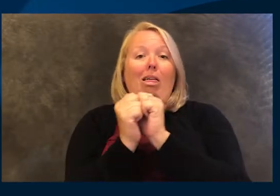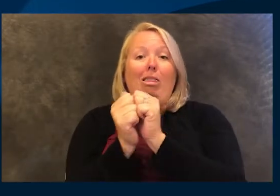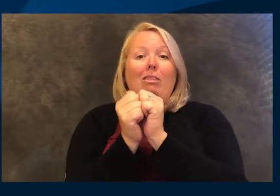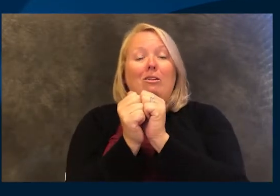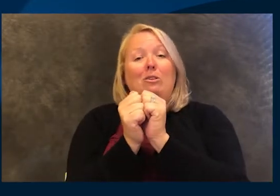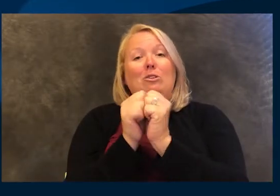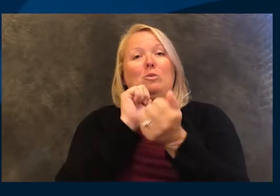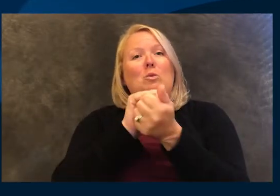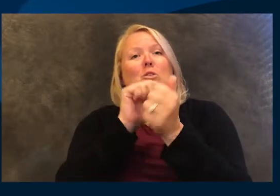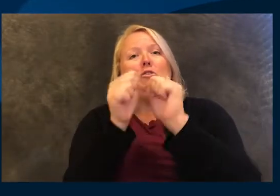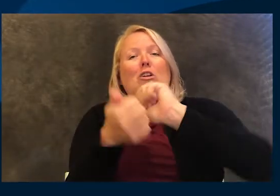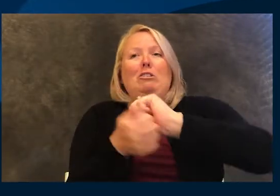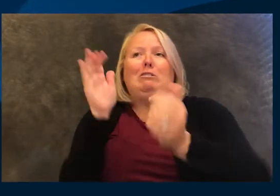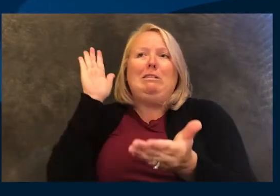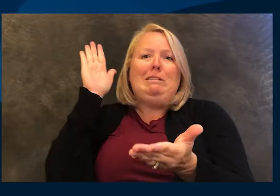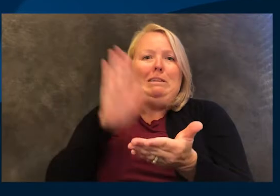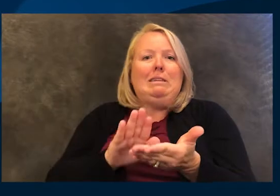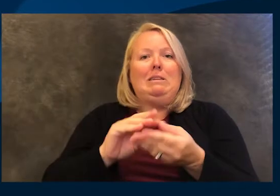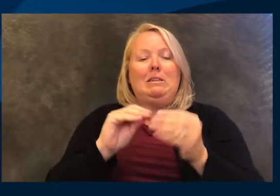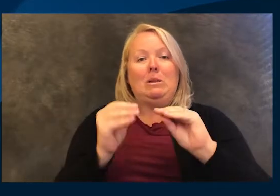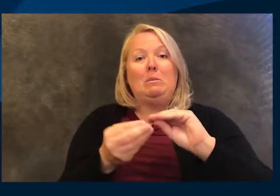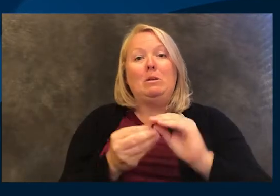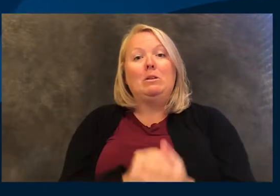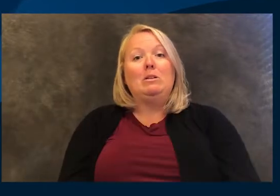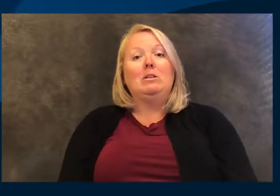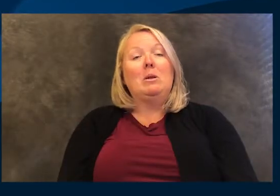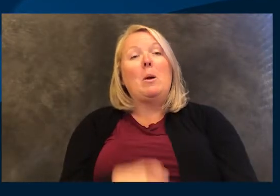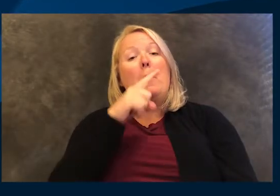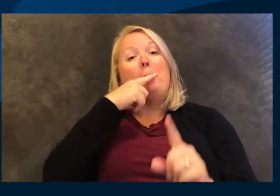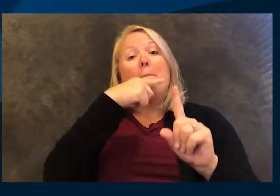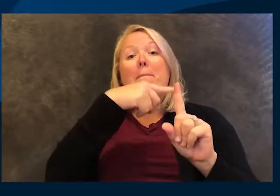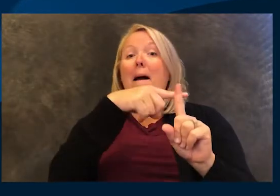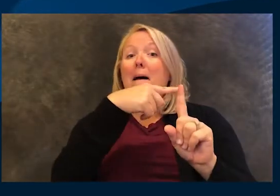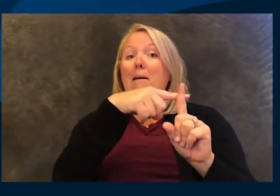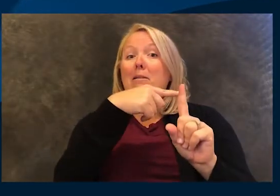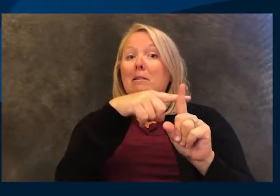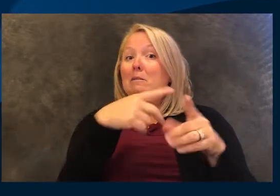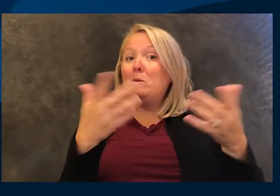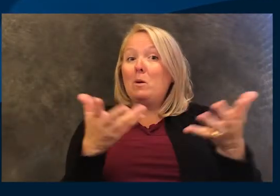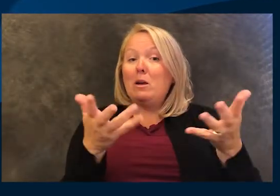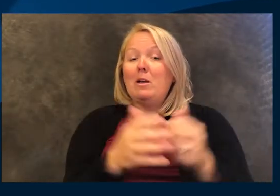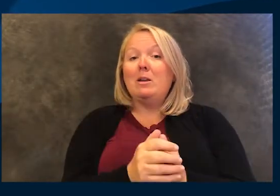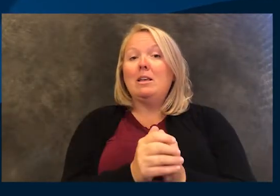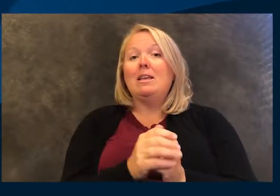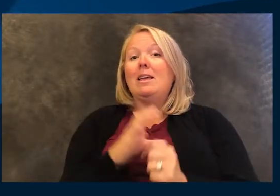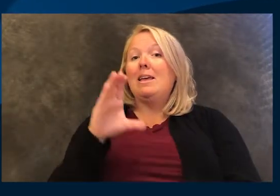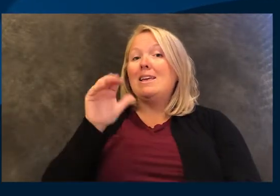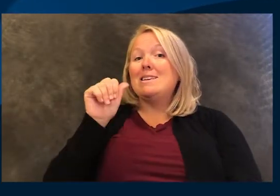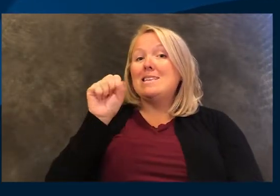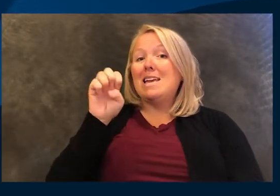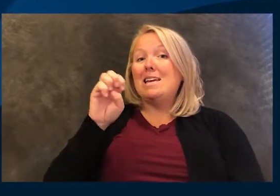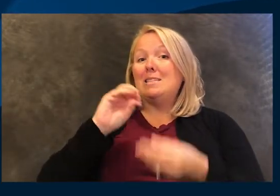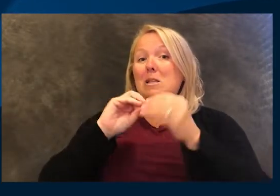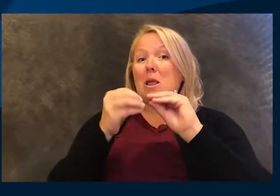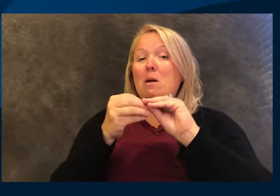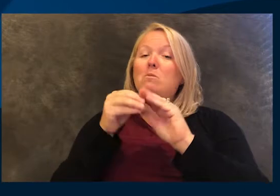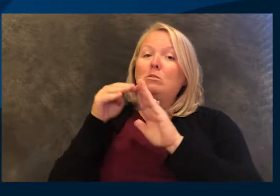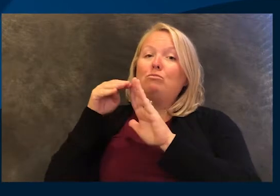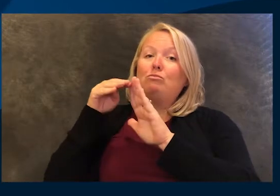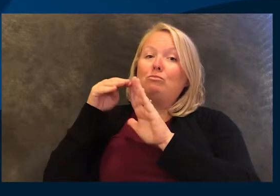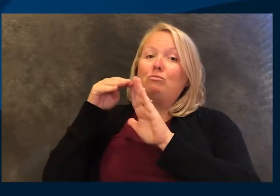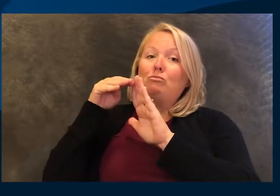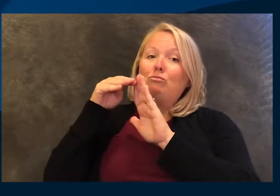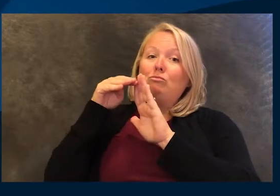color of the map. I do have some positive news, though, that is starting to emerge. The case rates are starting to drop. In the last day, it's